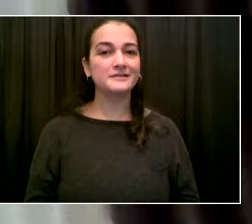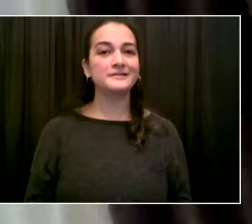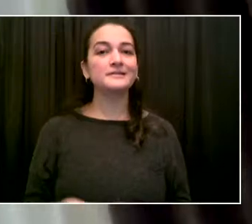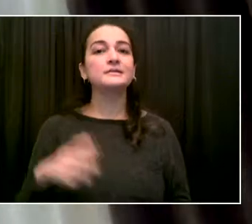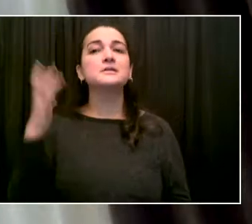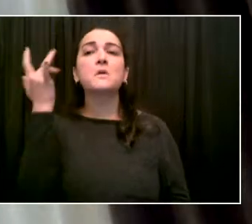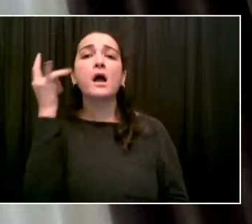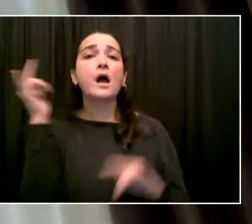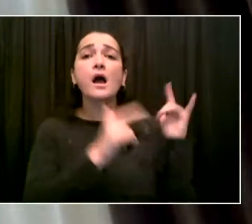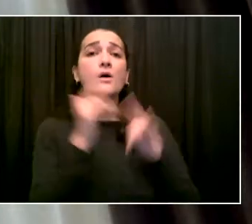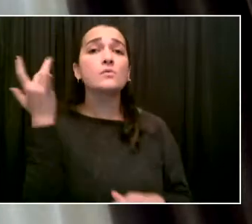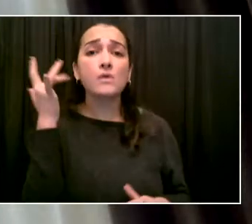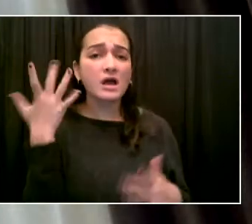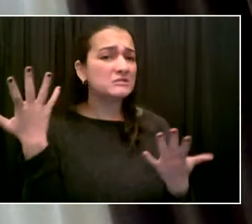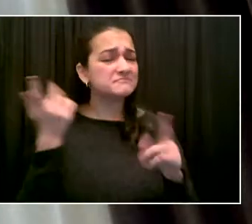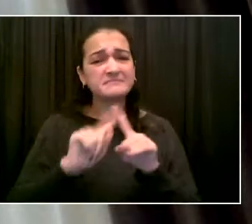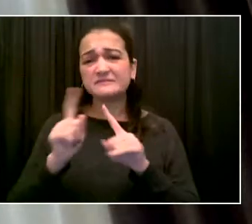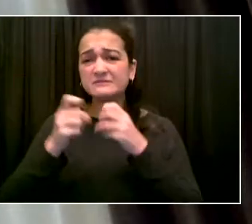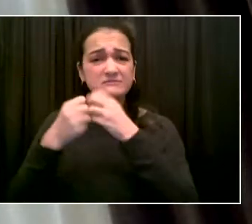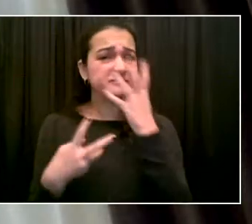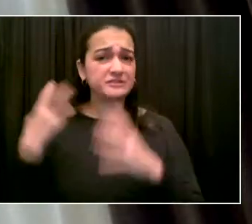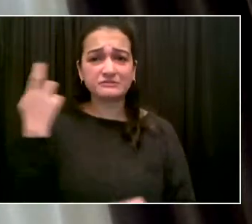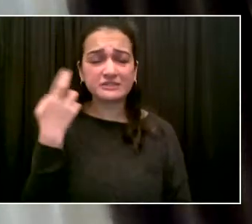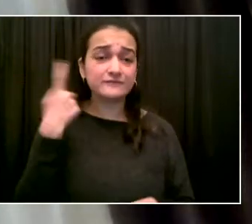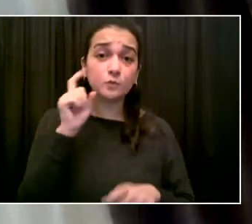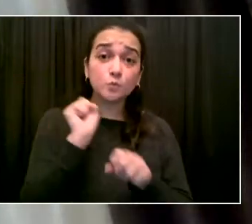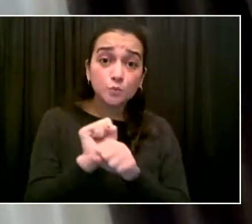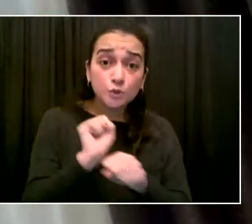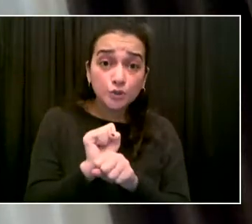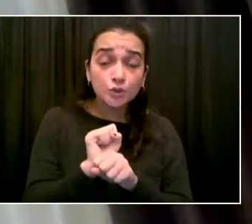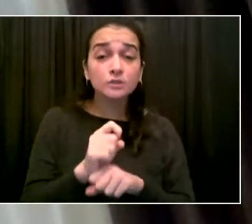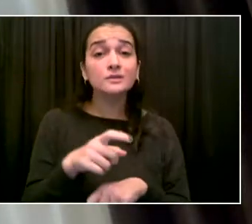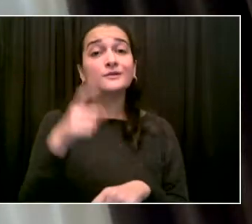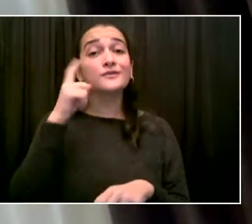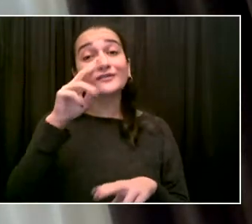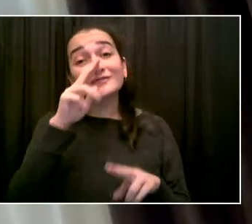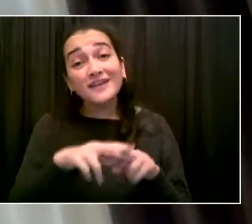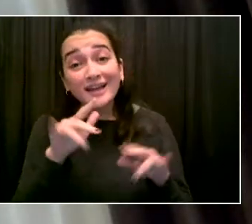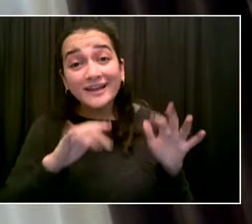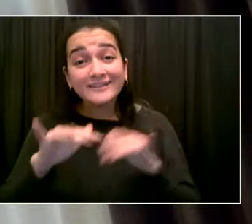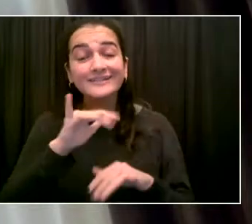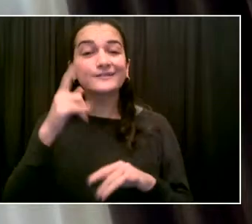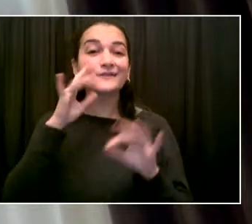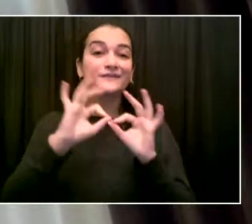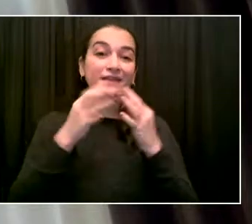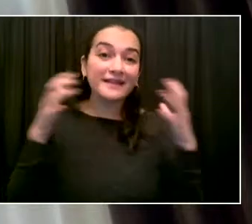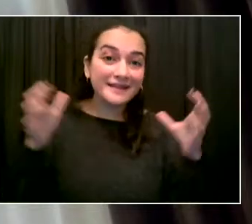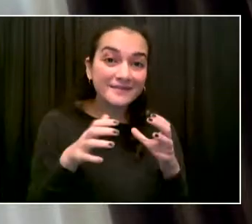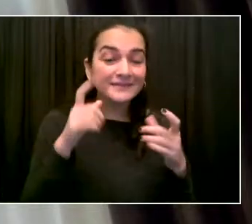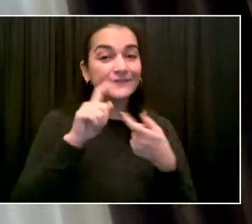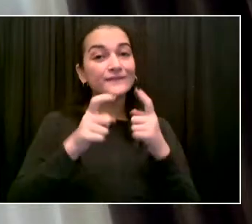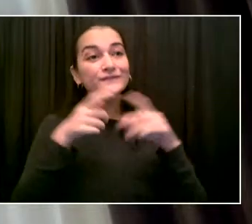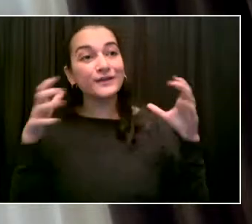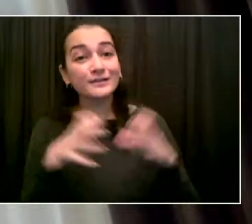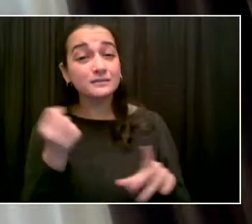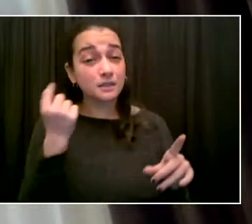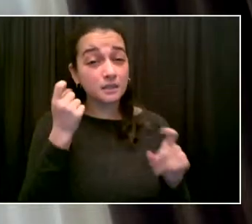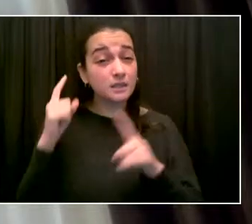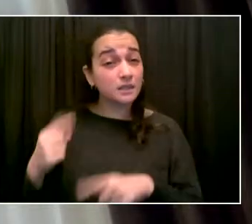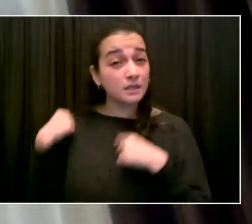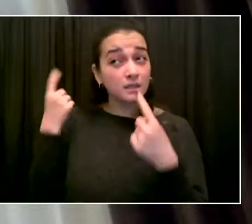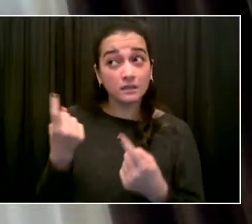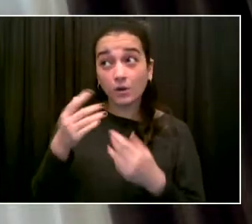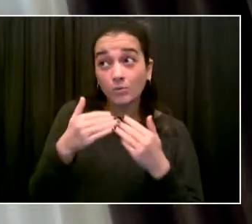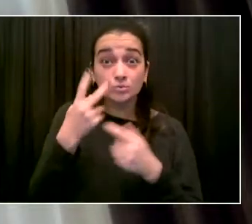been shut down and prevented from traveling for such a long time. As you know, New York is definitely a firm